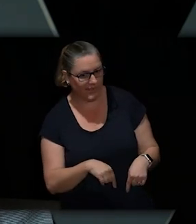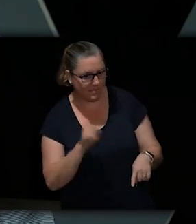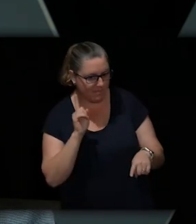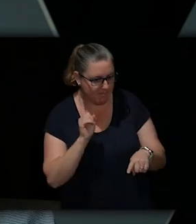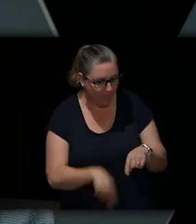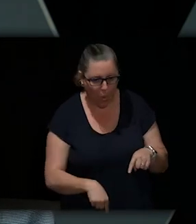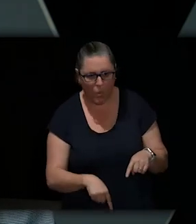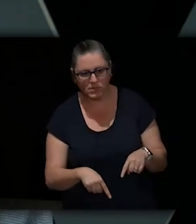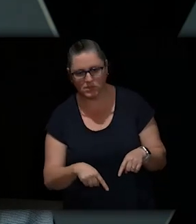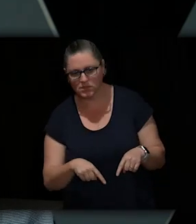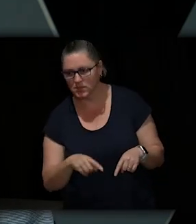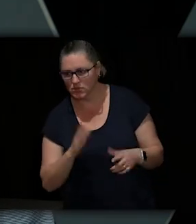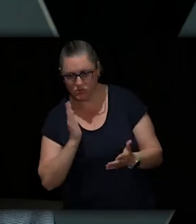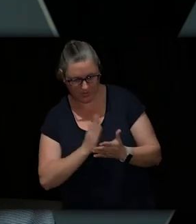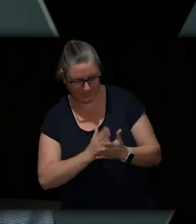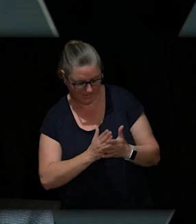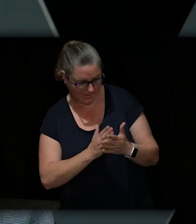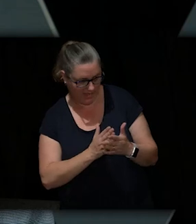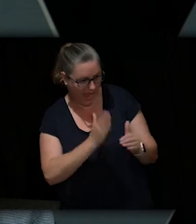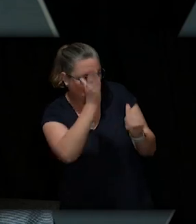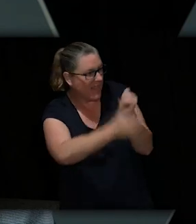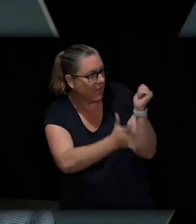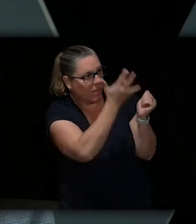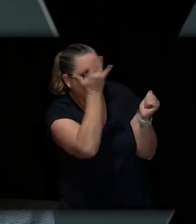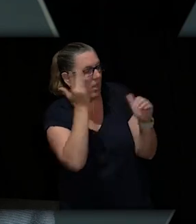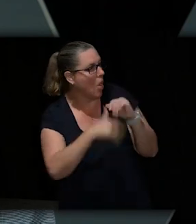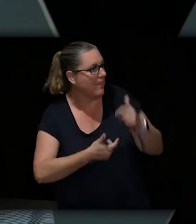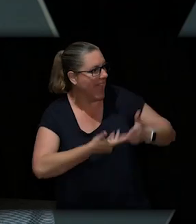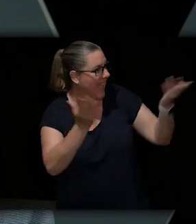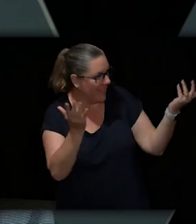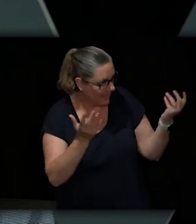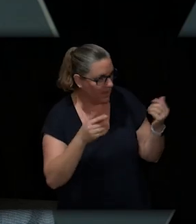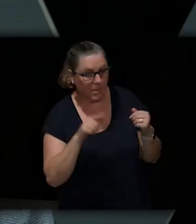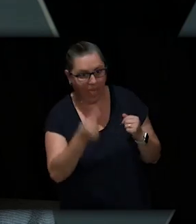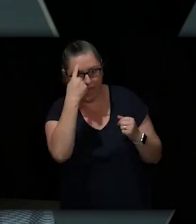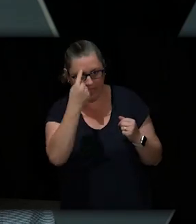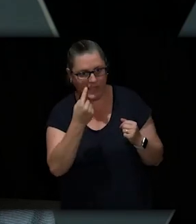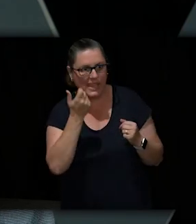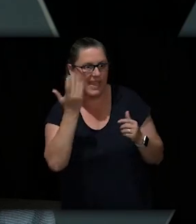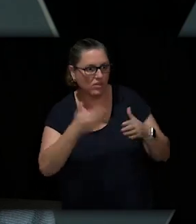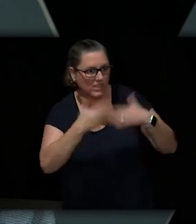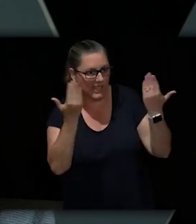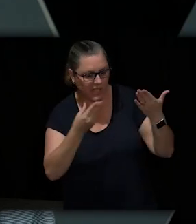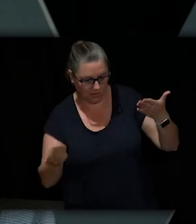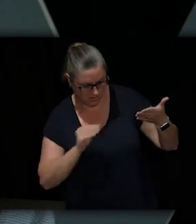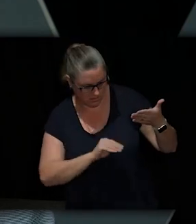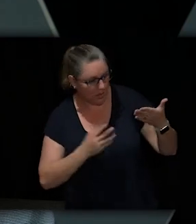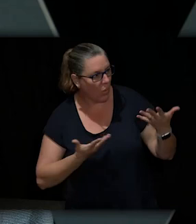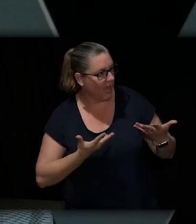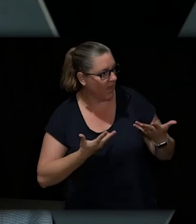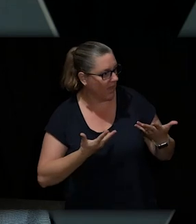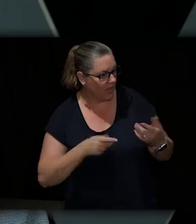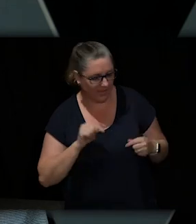Probably the one that I'll never forget a lot of them, but the one that sticks in my mind and I think about almost every day wasn't on the list. It was actually the day after